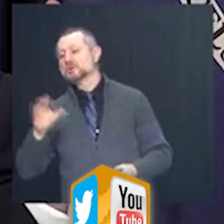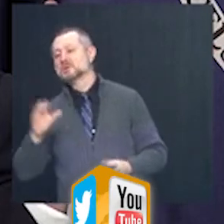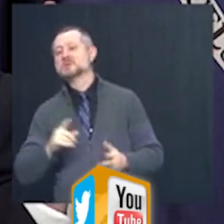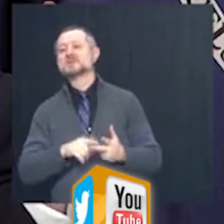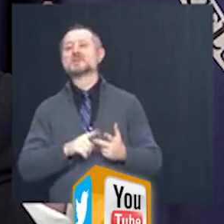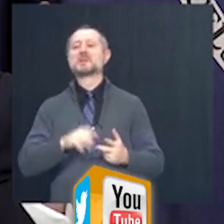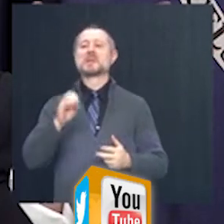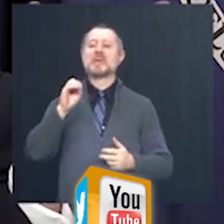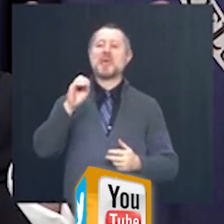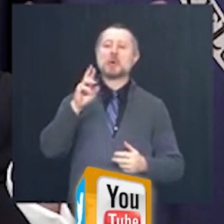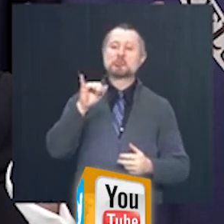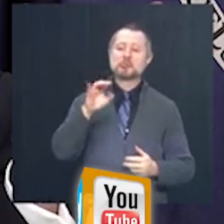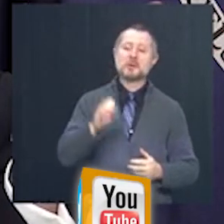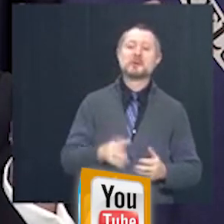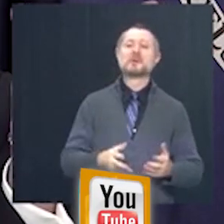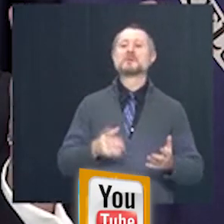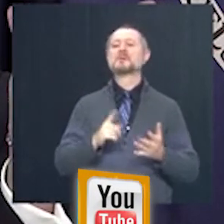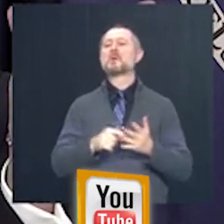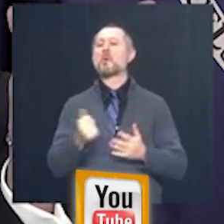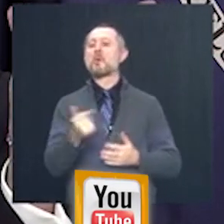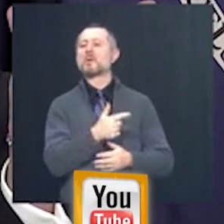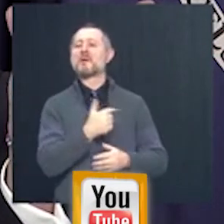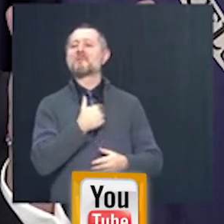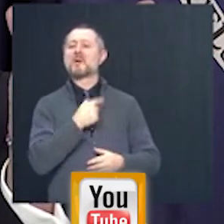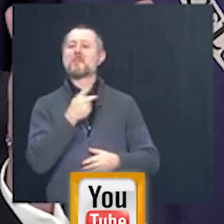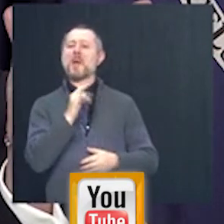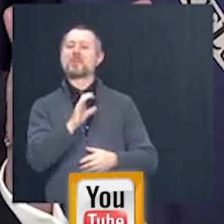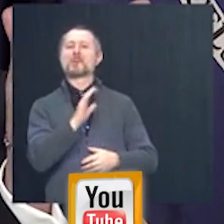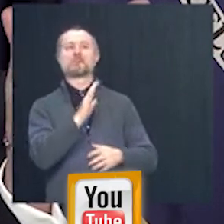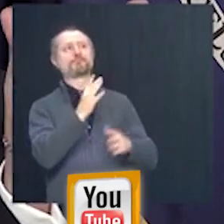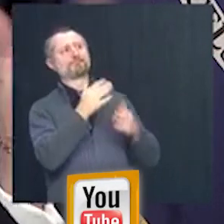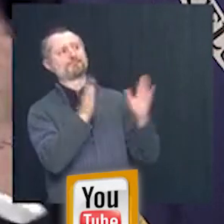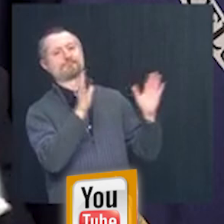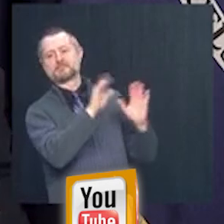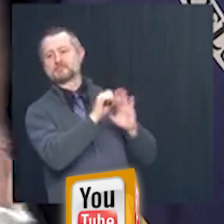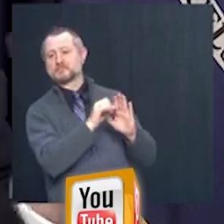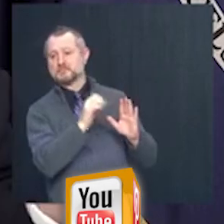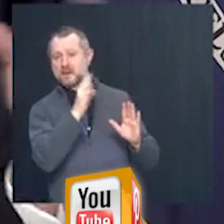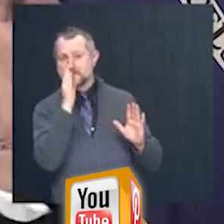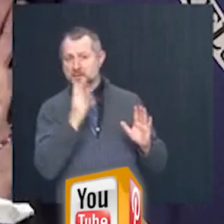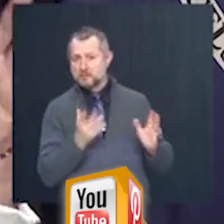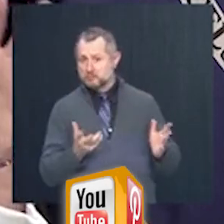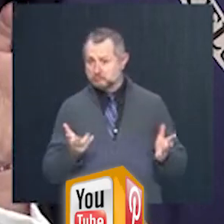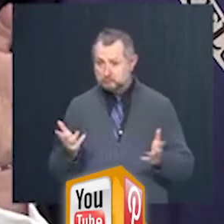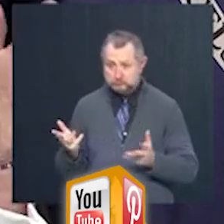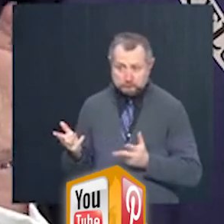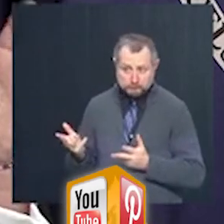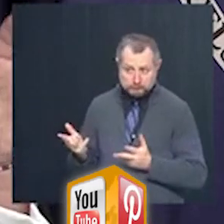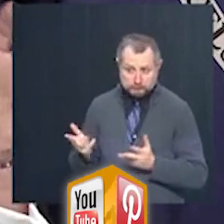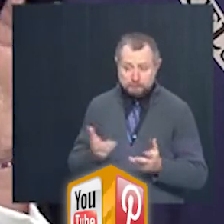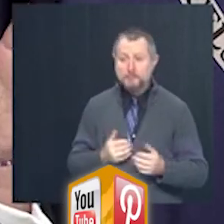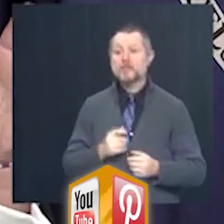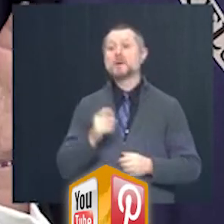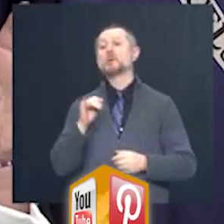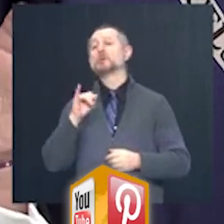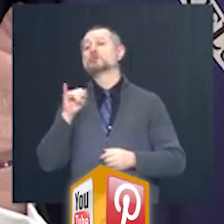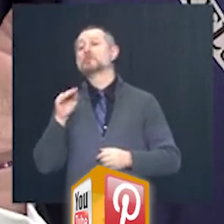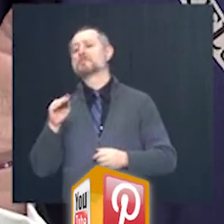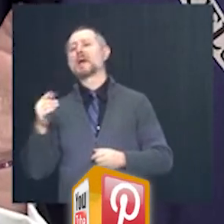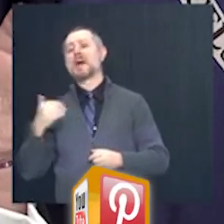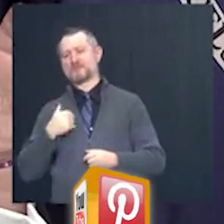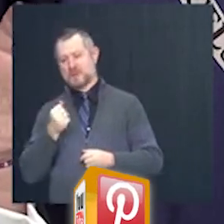public system. Who else has a public system? There are a couple of State University hospitals. Jim has a couple of